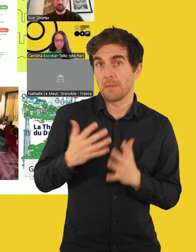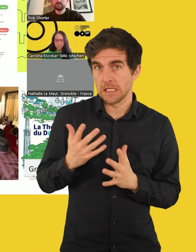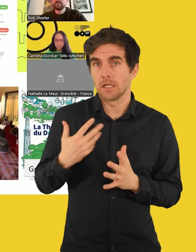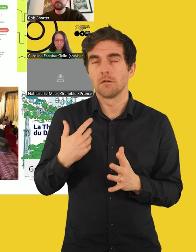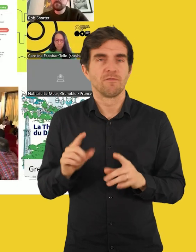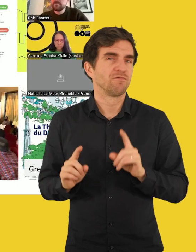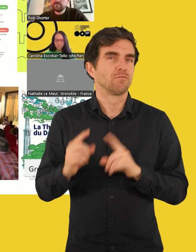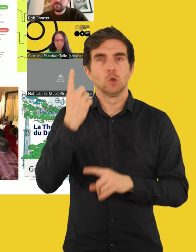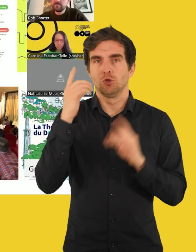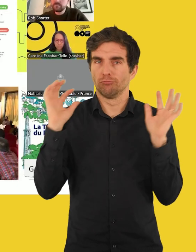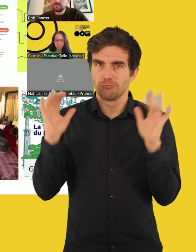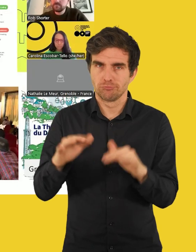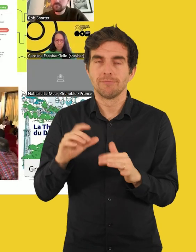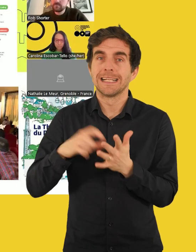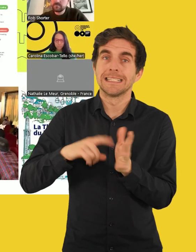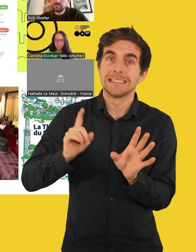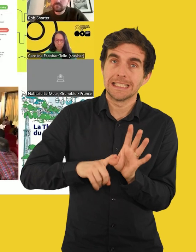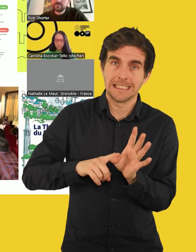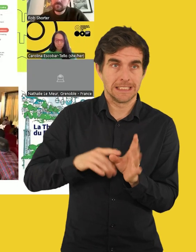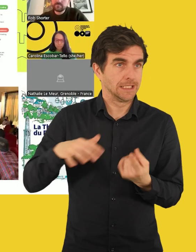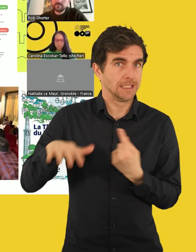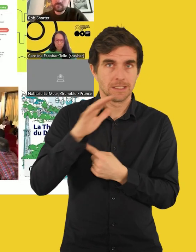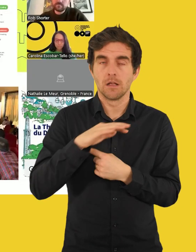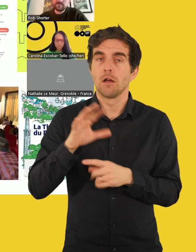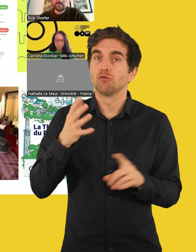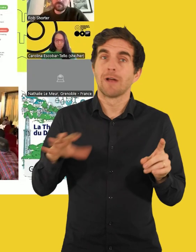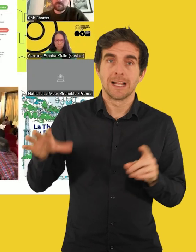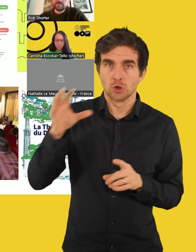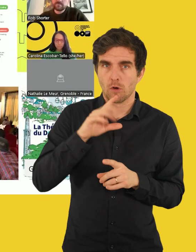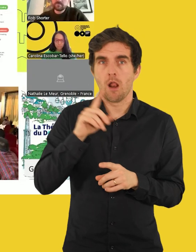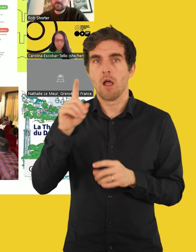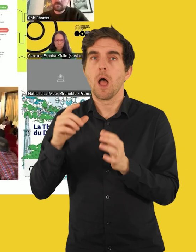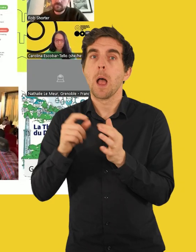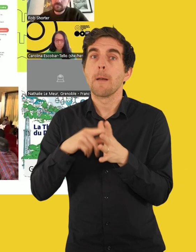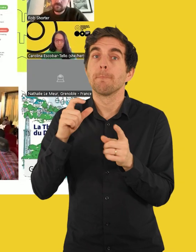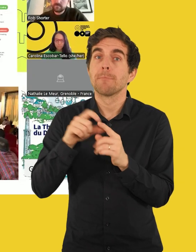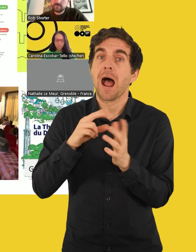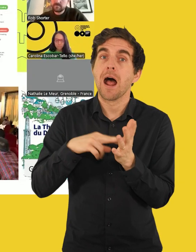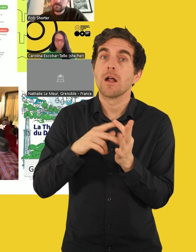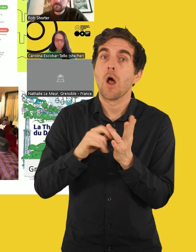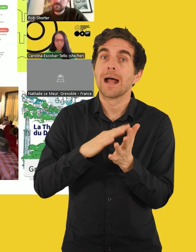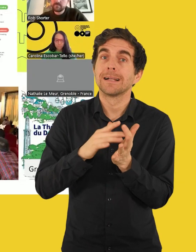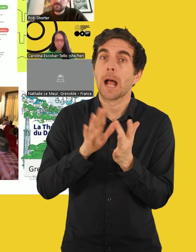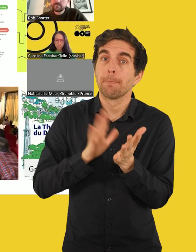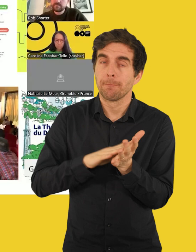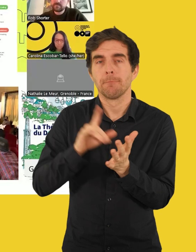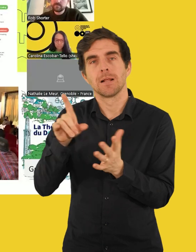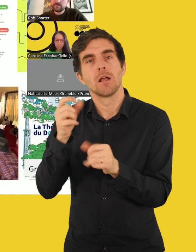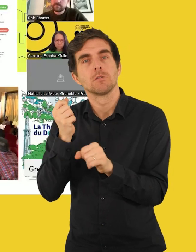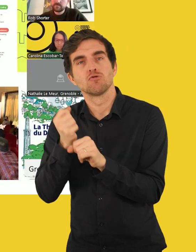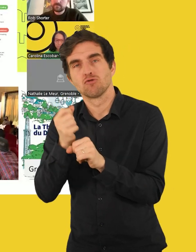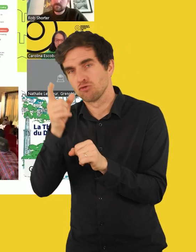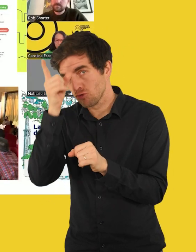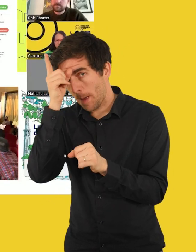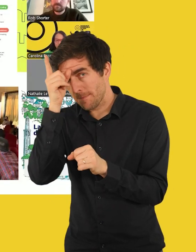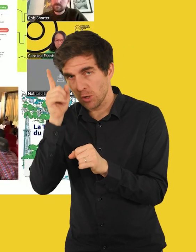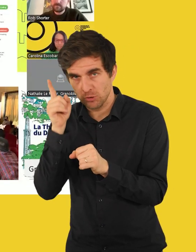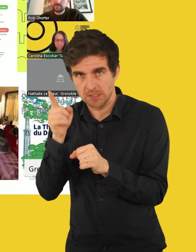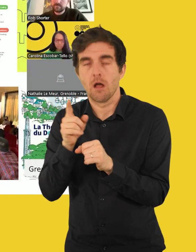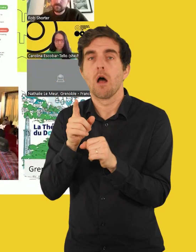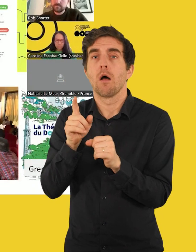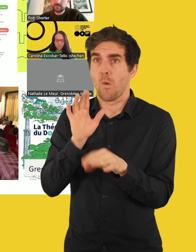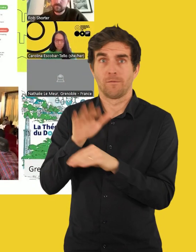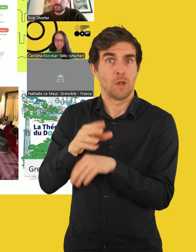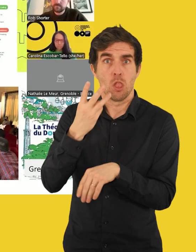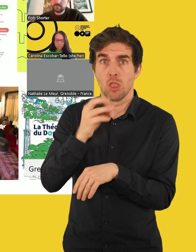month in October the first gathering of city level and regional government experts in Bad Nauheim in Germany, representing